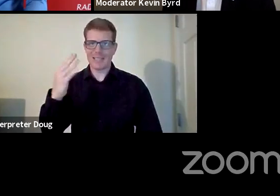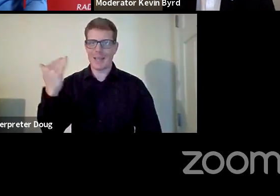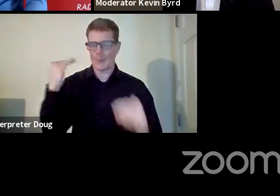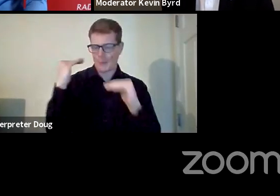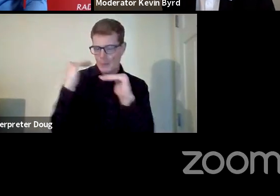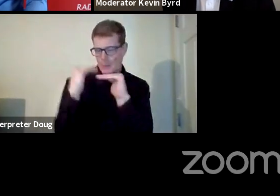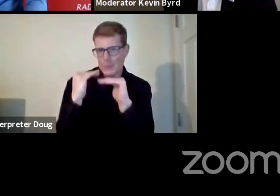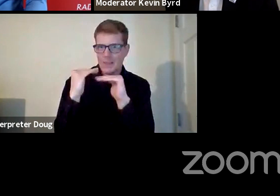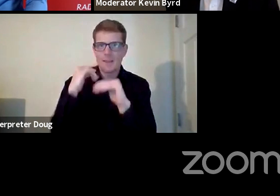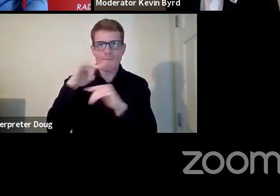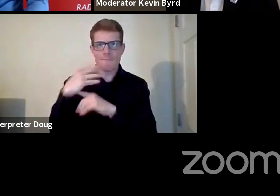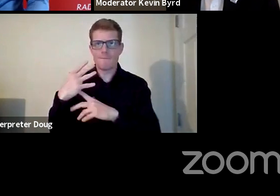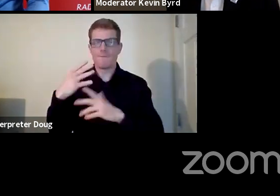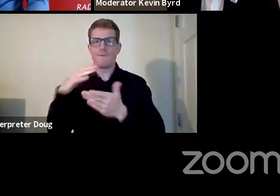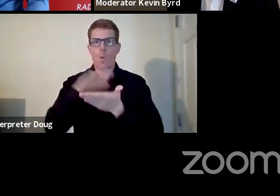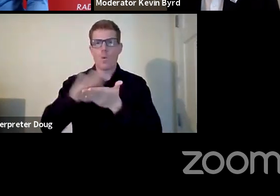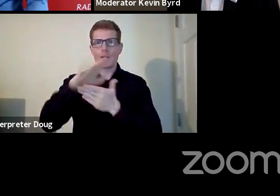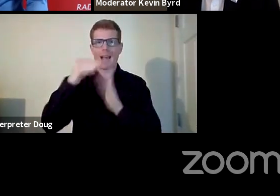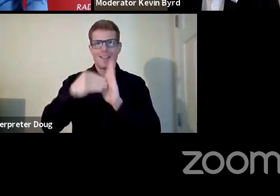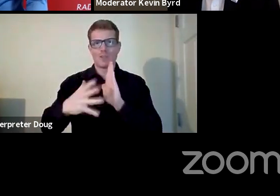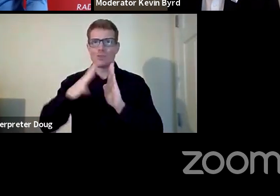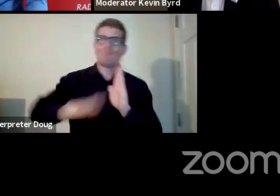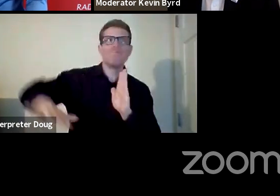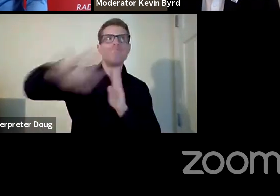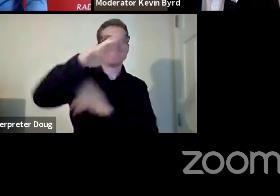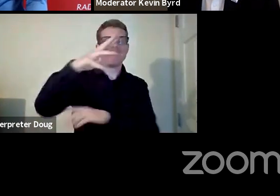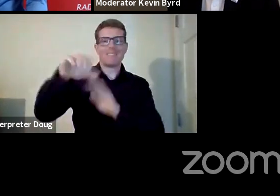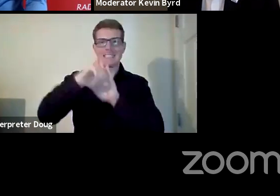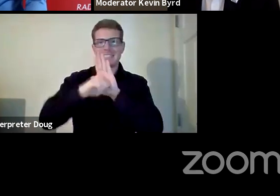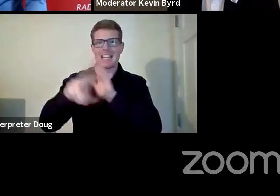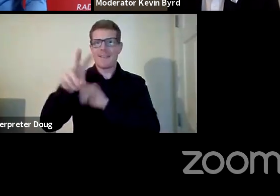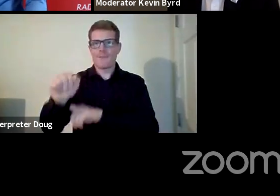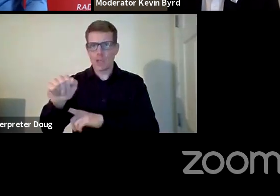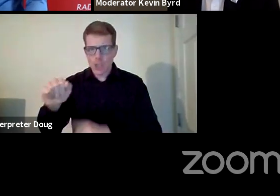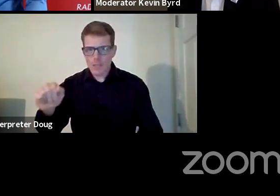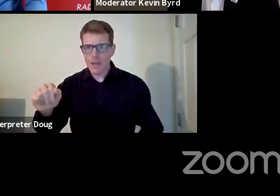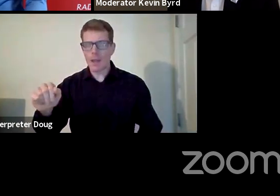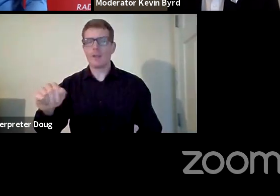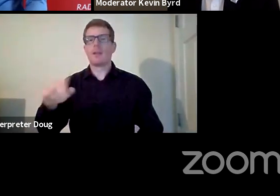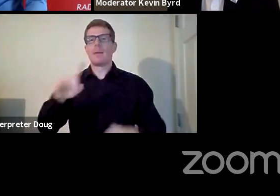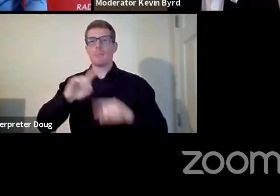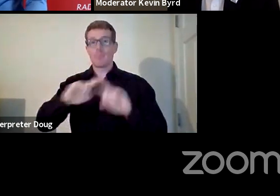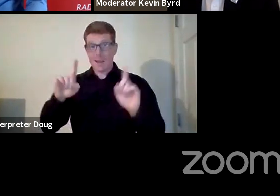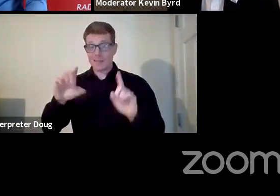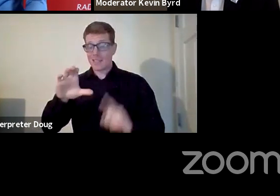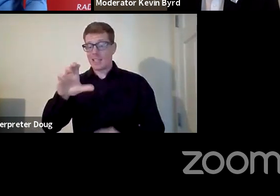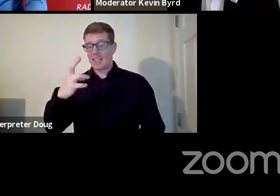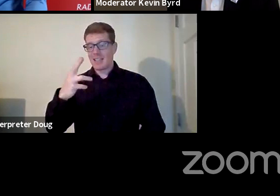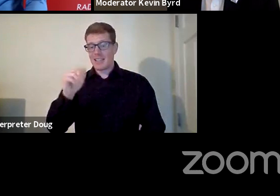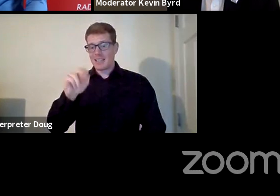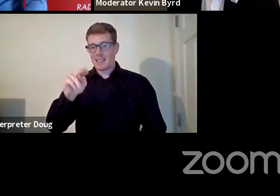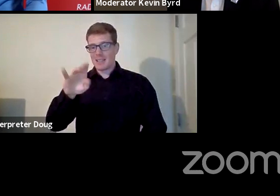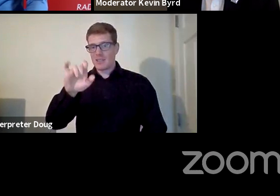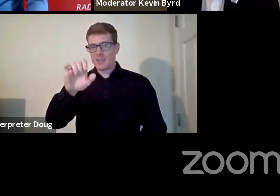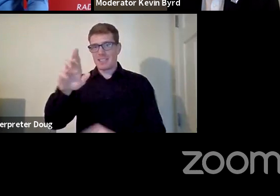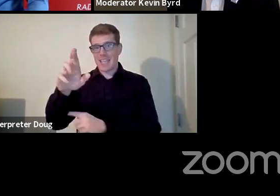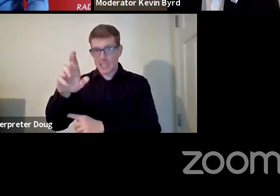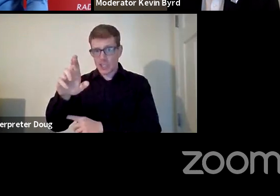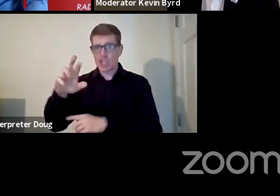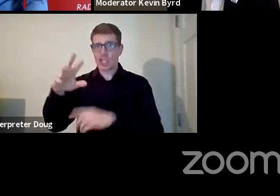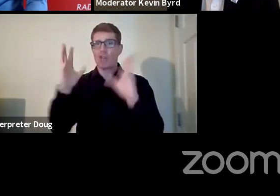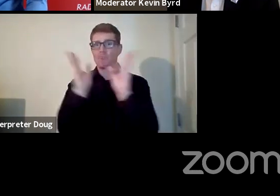across Virginia in the community college. So the chancellor has convened twice a week. We've been meeting by way of Zoom,